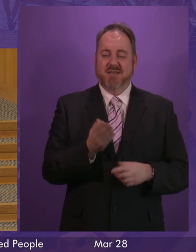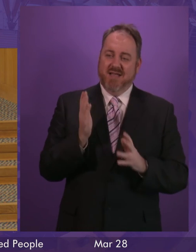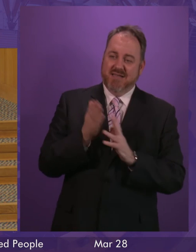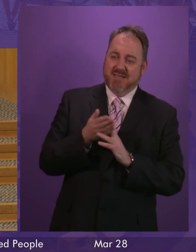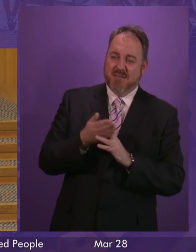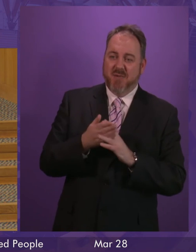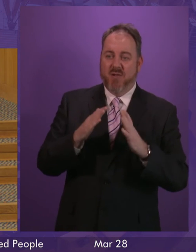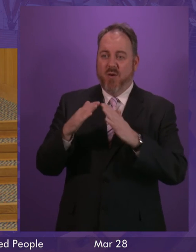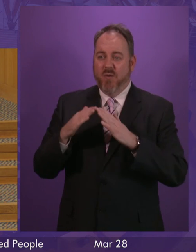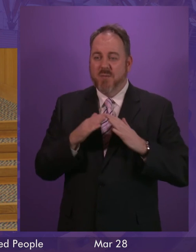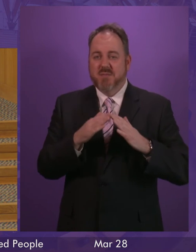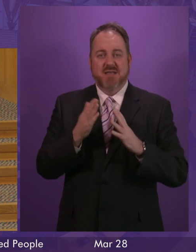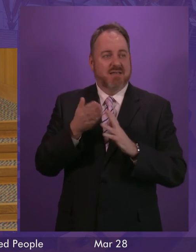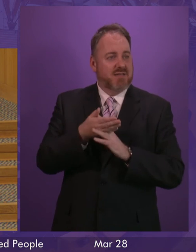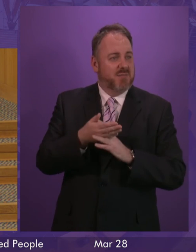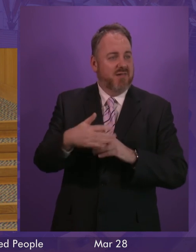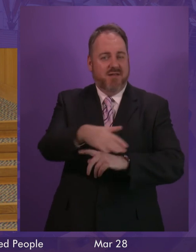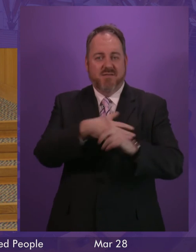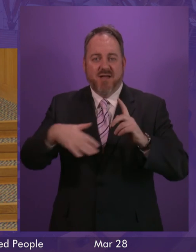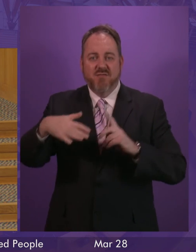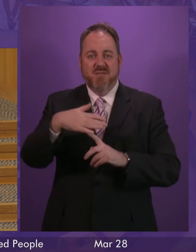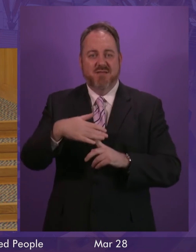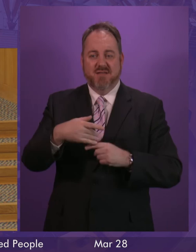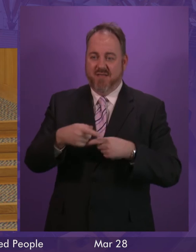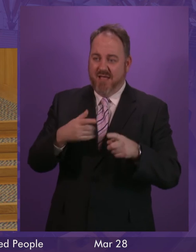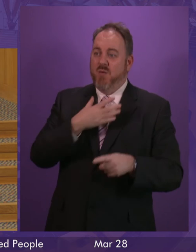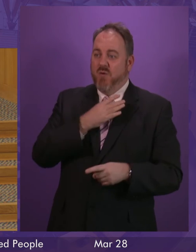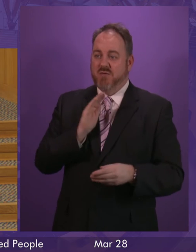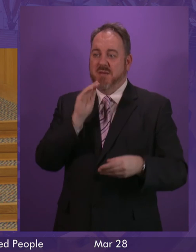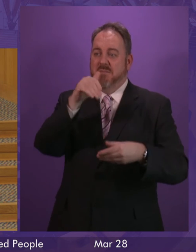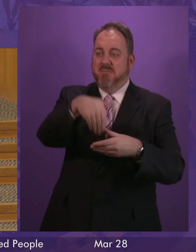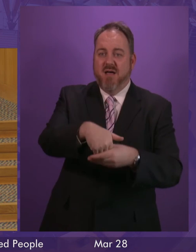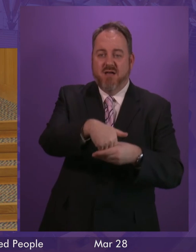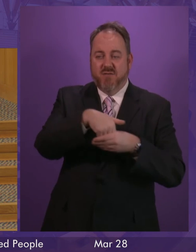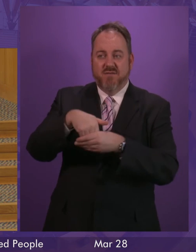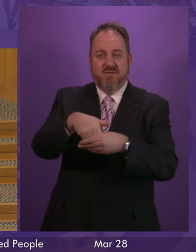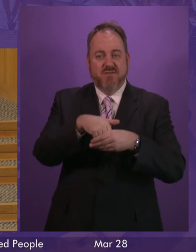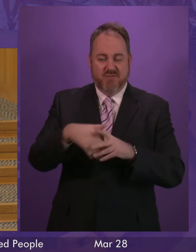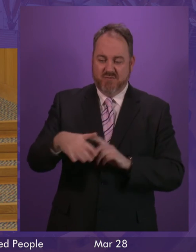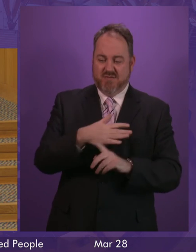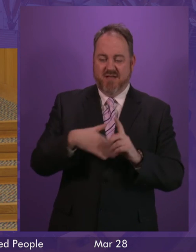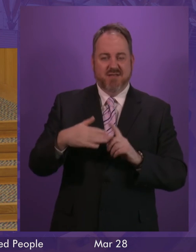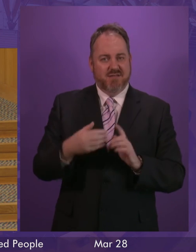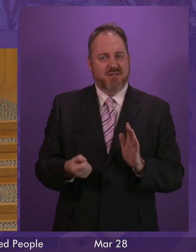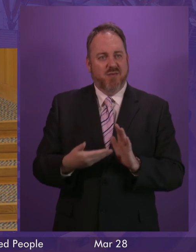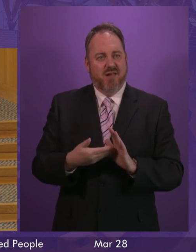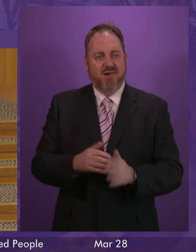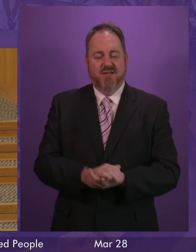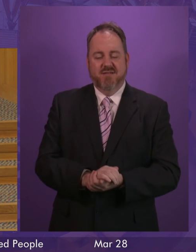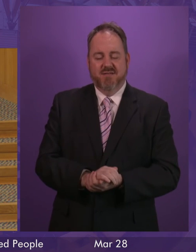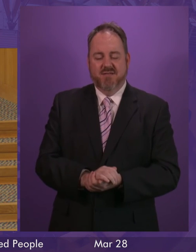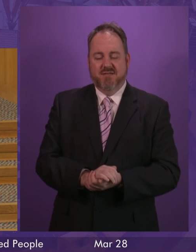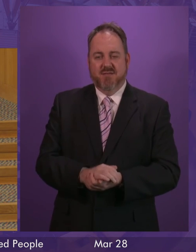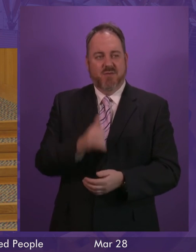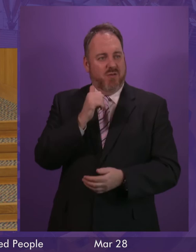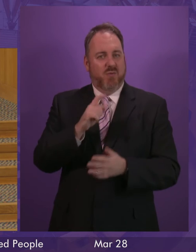homes and environments. They want a chance to deliver and a chance to be part of that. as Jackie Bailey has said, she's not in the